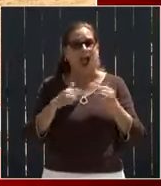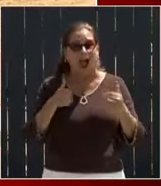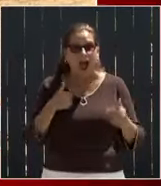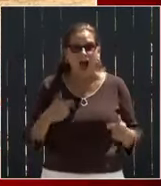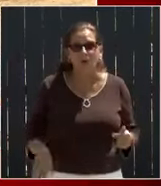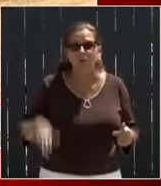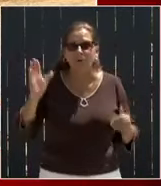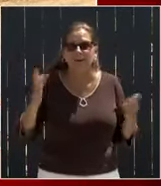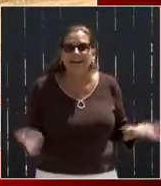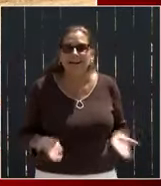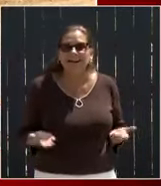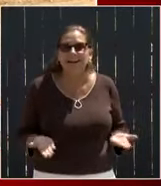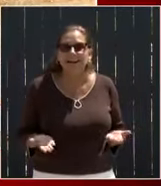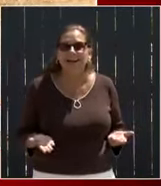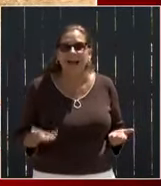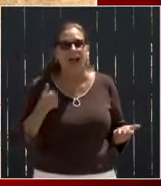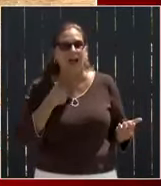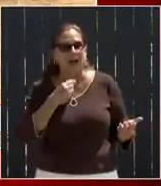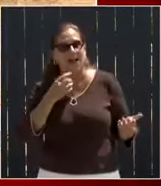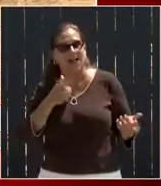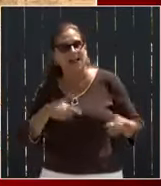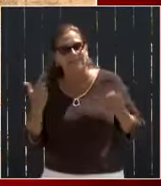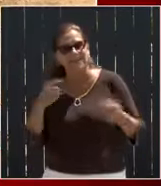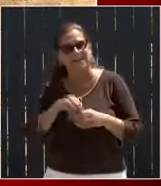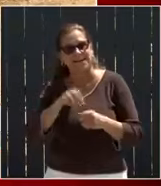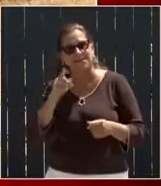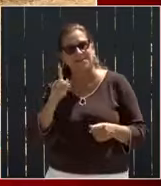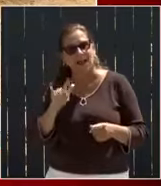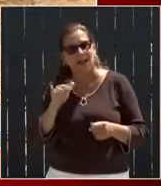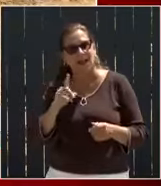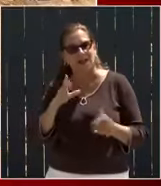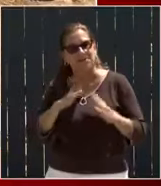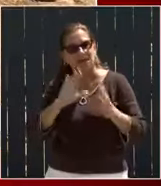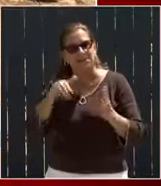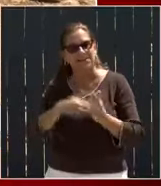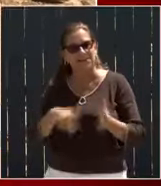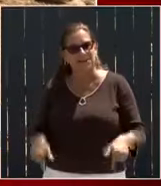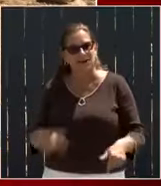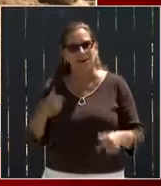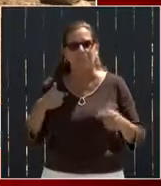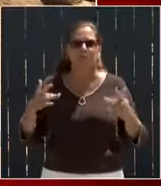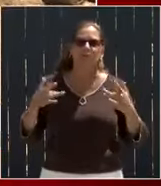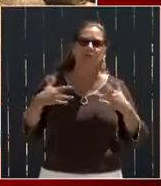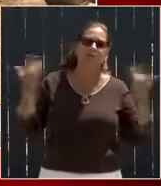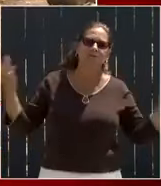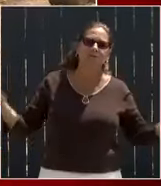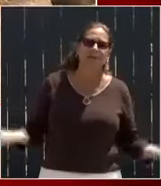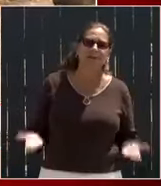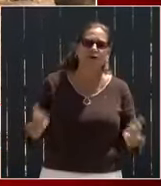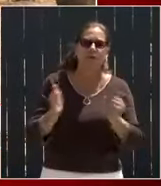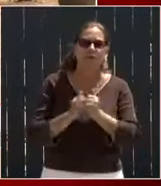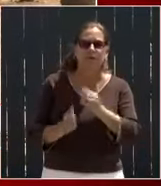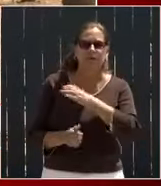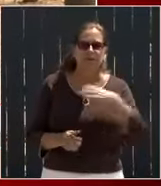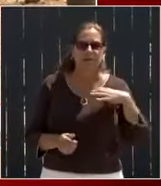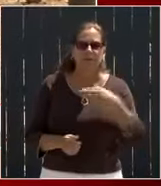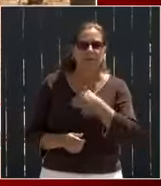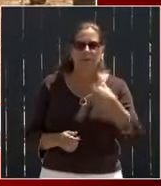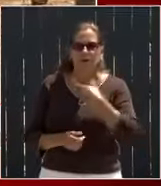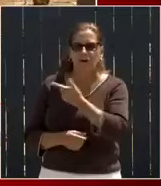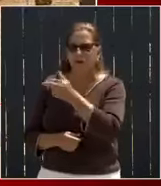the Skyland Center. I am pleased to be here with Councilmember Gray, Mayor Gray,